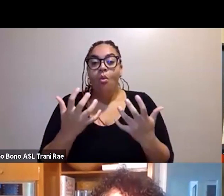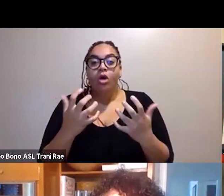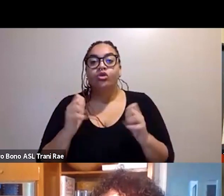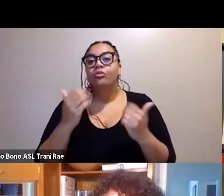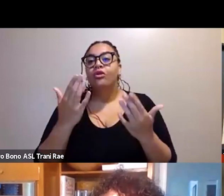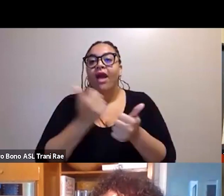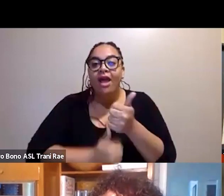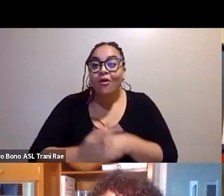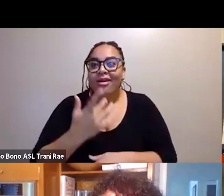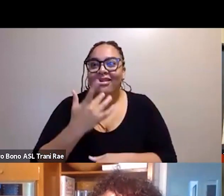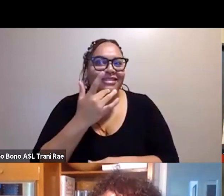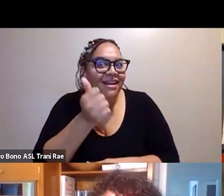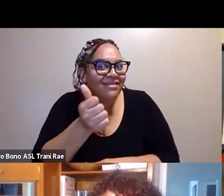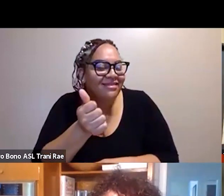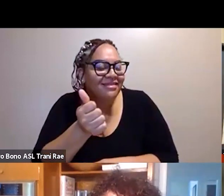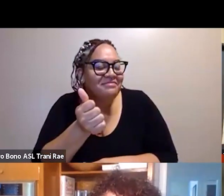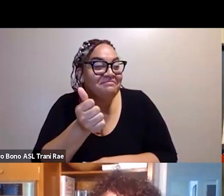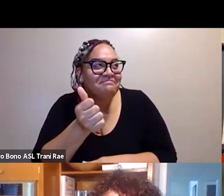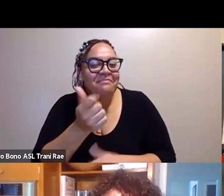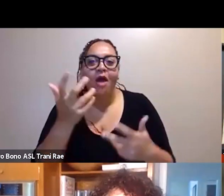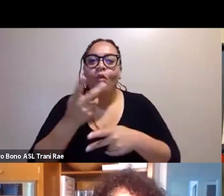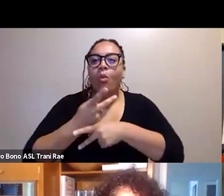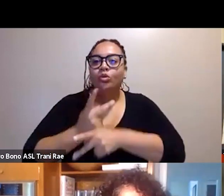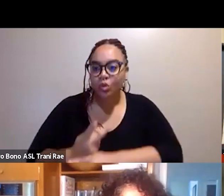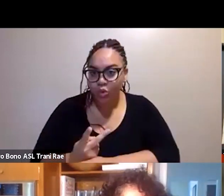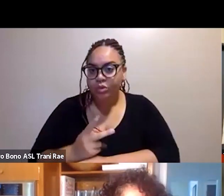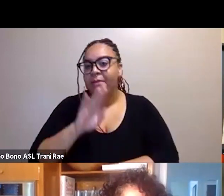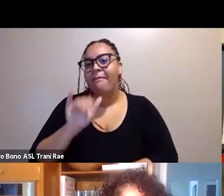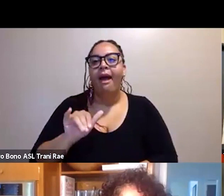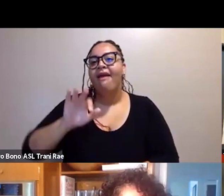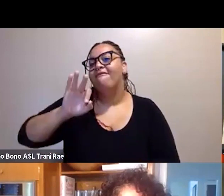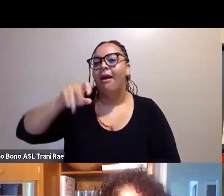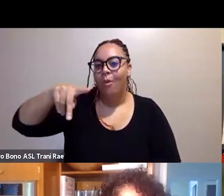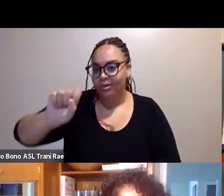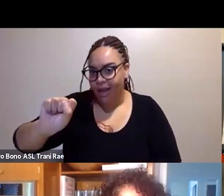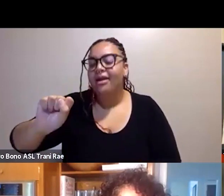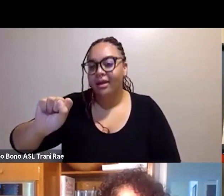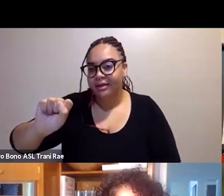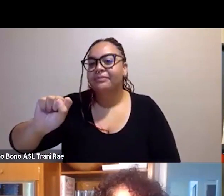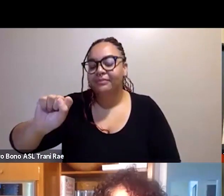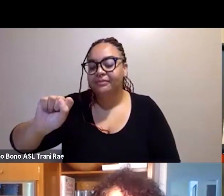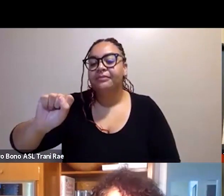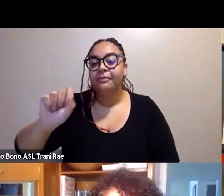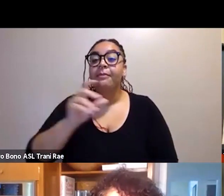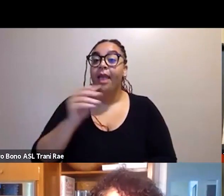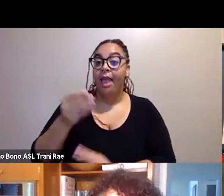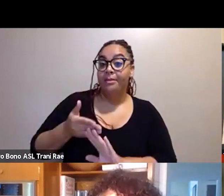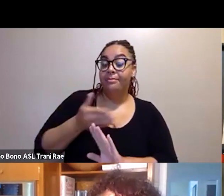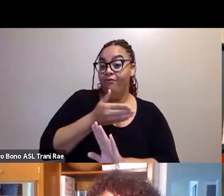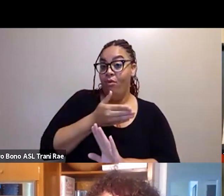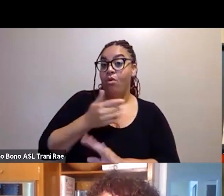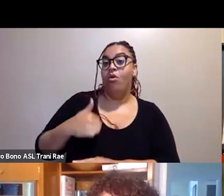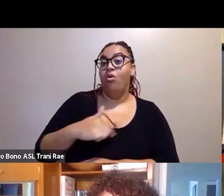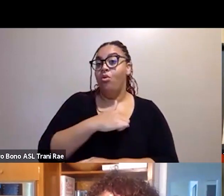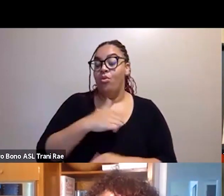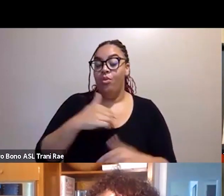a taste of what was produced by the Fat Poet Society. And before we have the poets who are